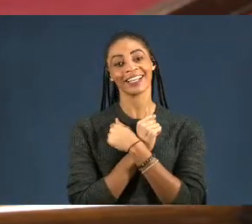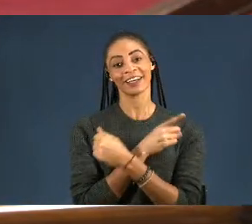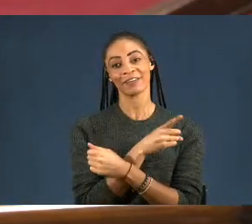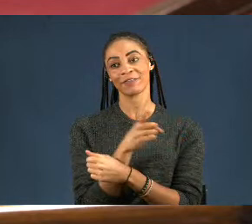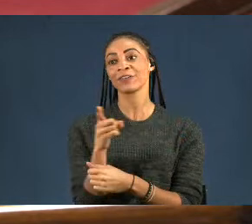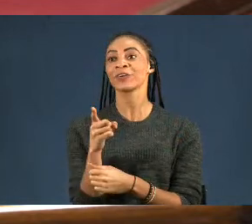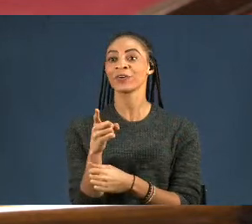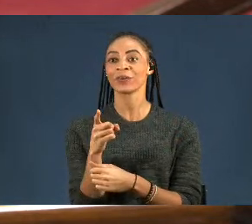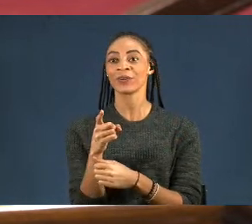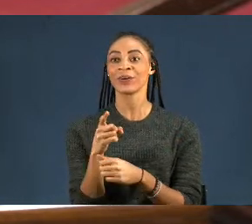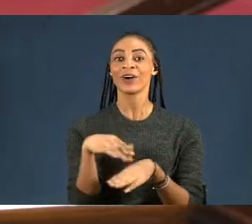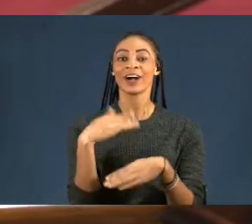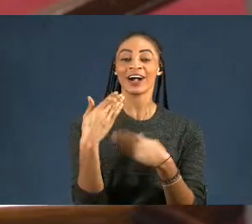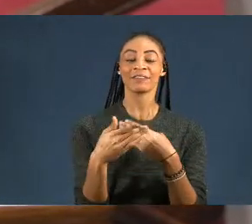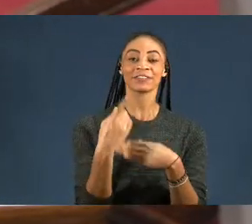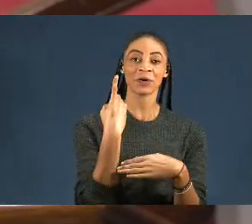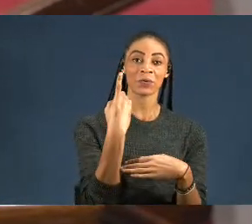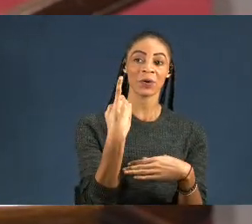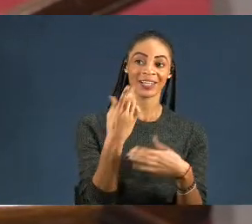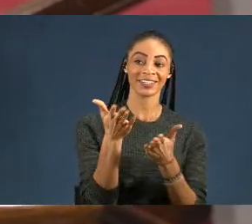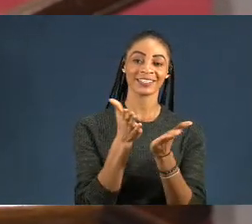tea is there. You are having tea.